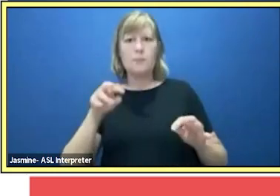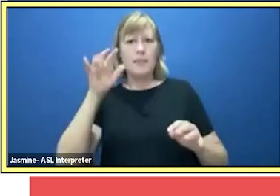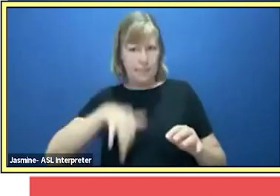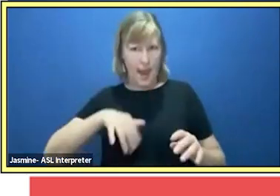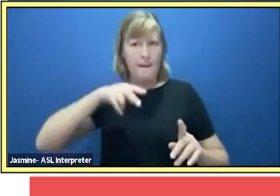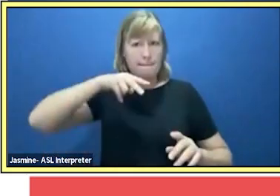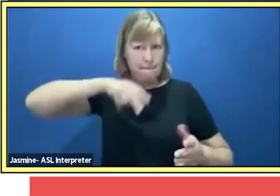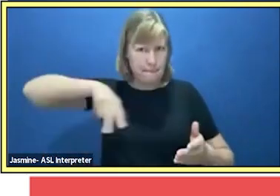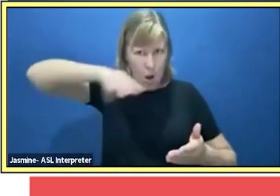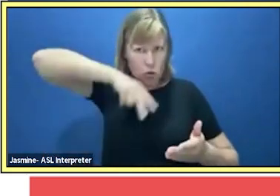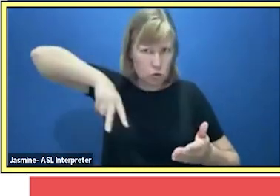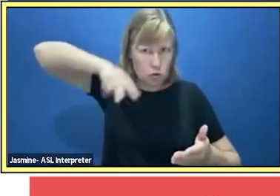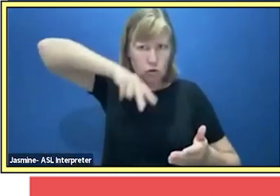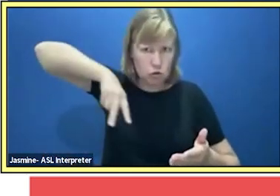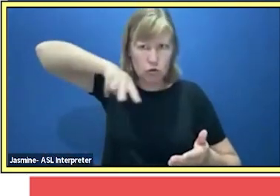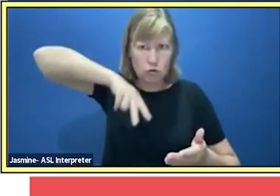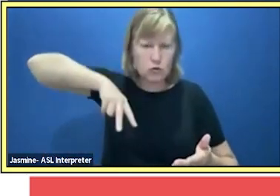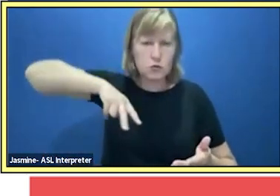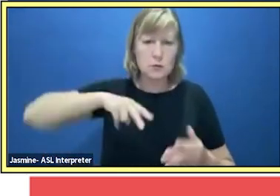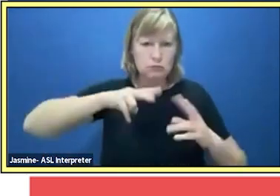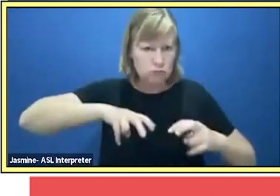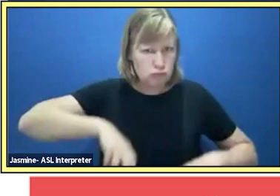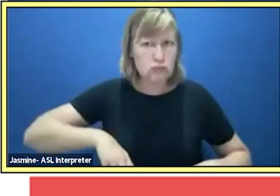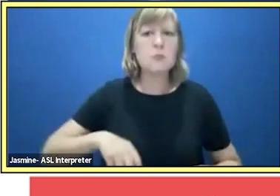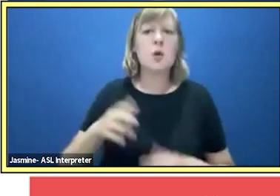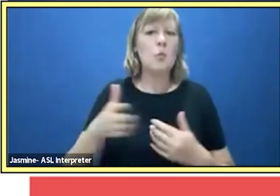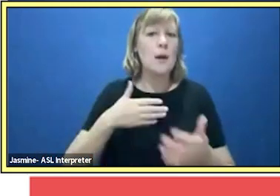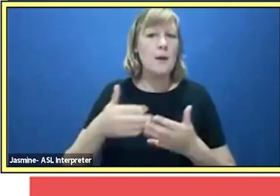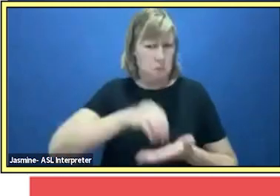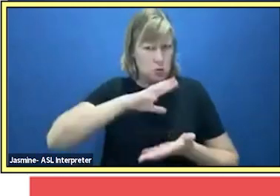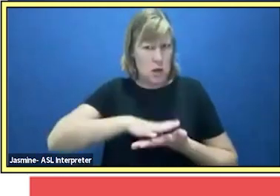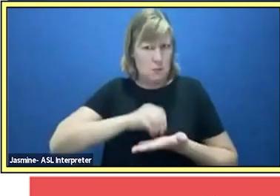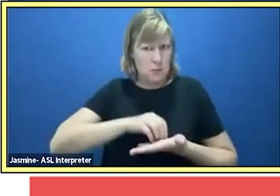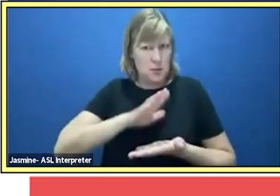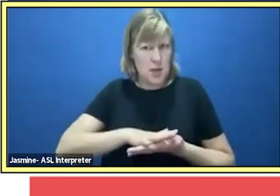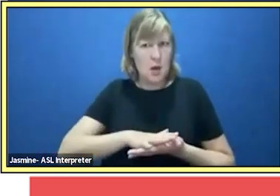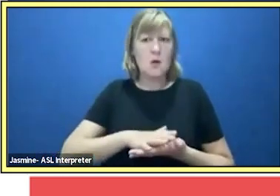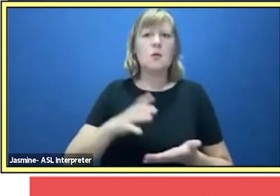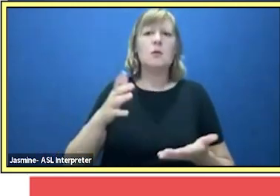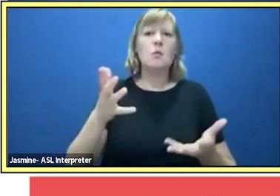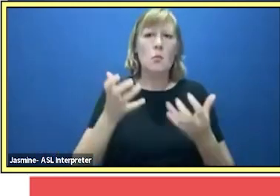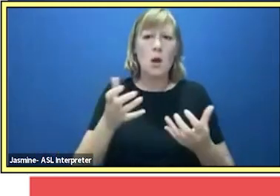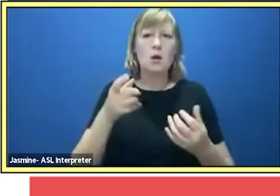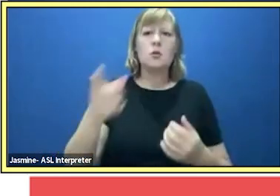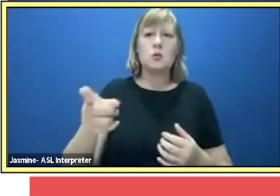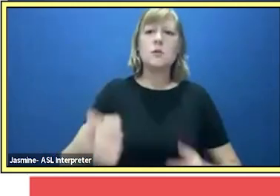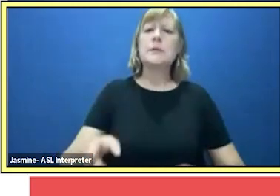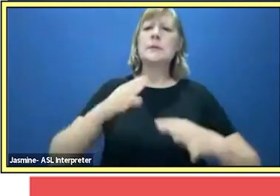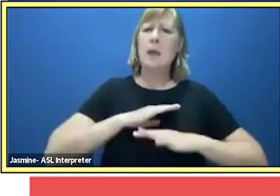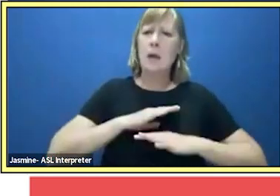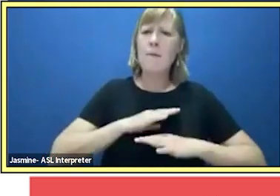make sure that whatever you said you wanted in your person-centered plan is happening and happening to your satisfaction.